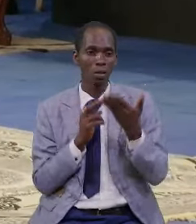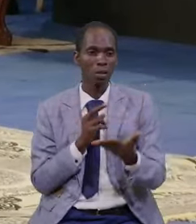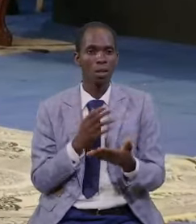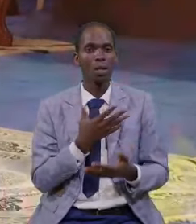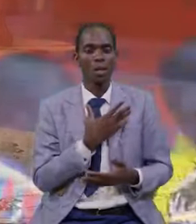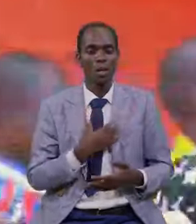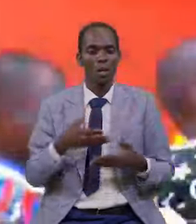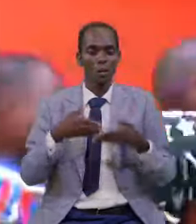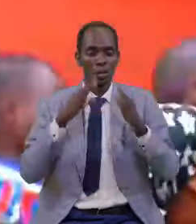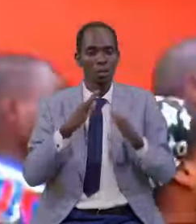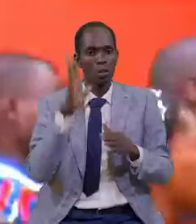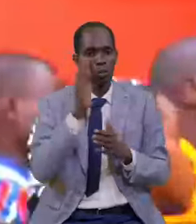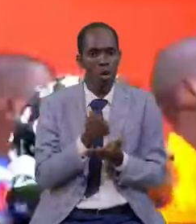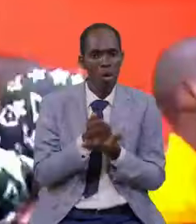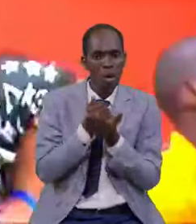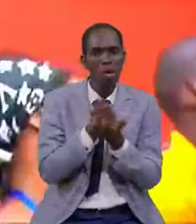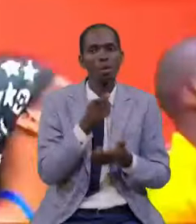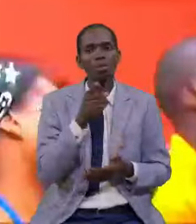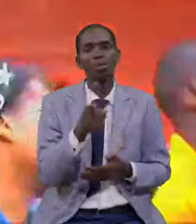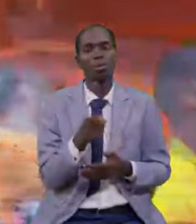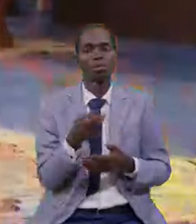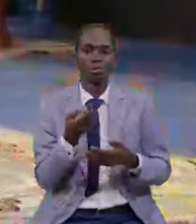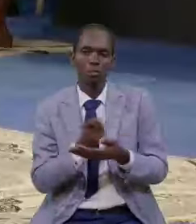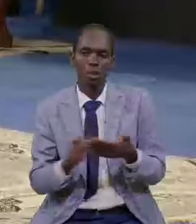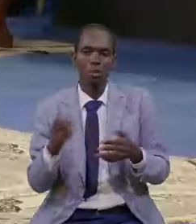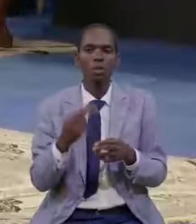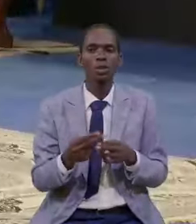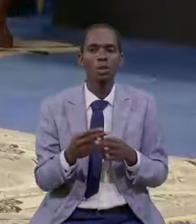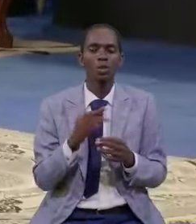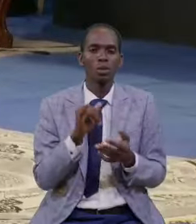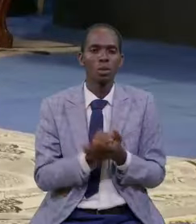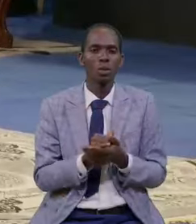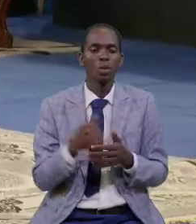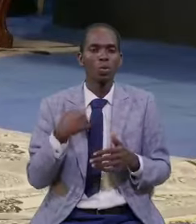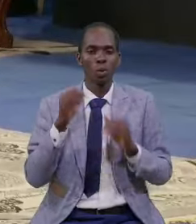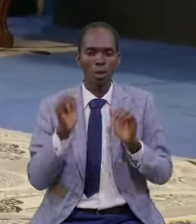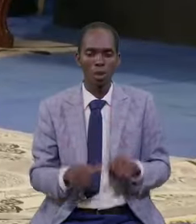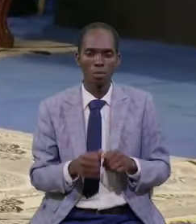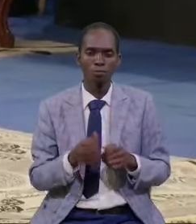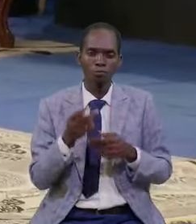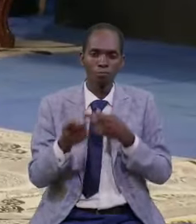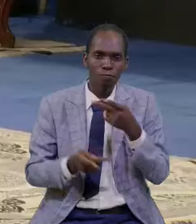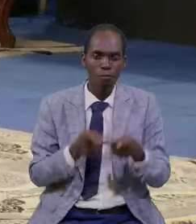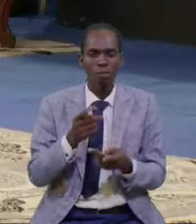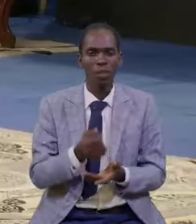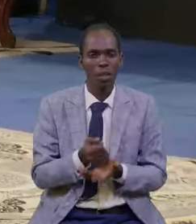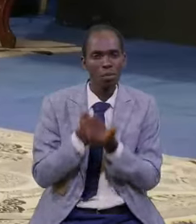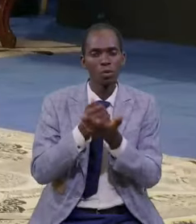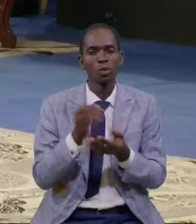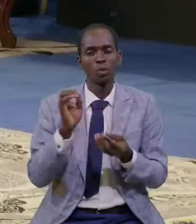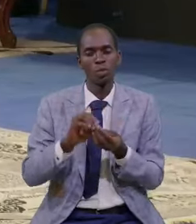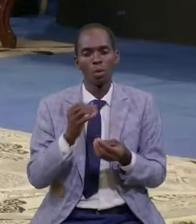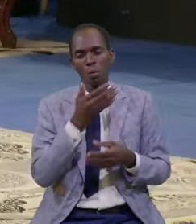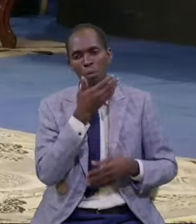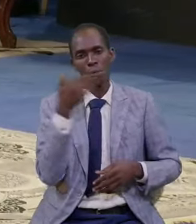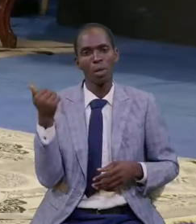put down your name so we can do proper follow-up on you. We're calling on the officiating minister tonight to